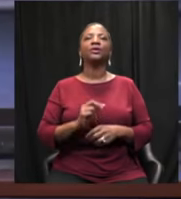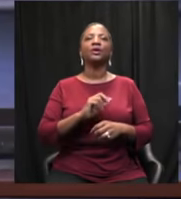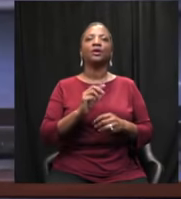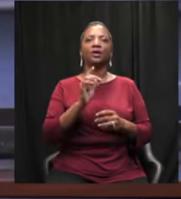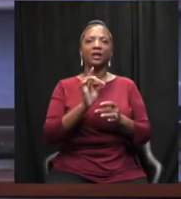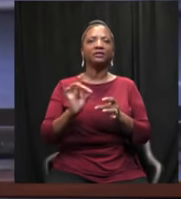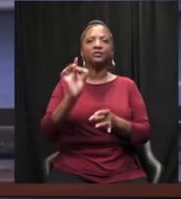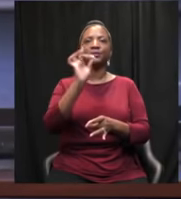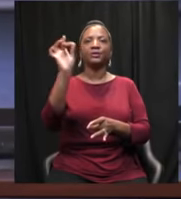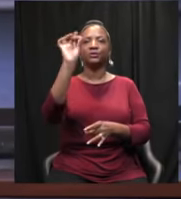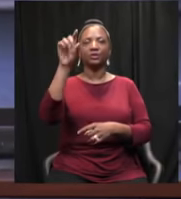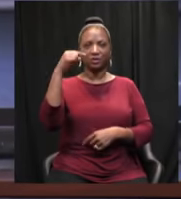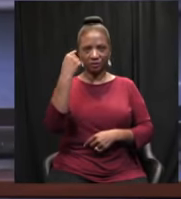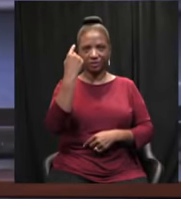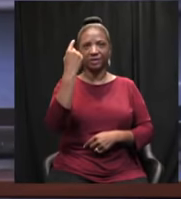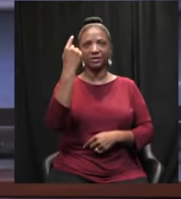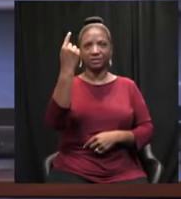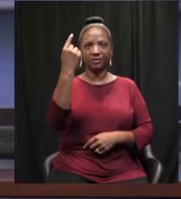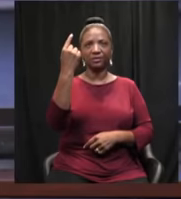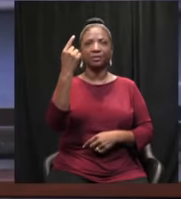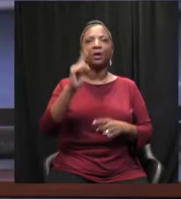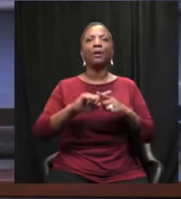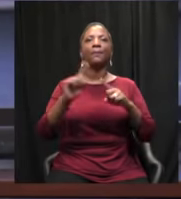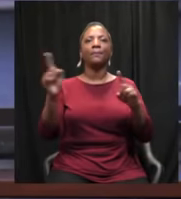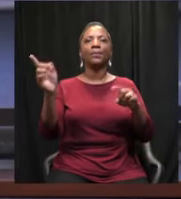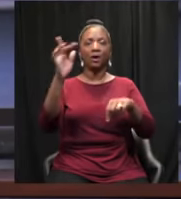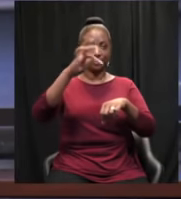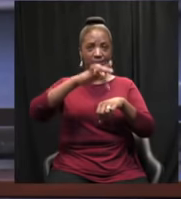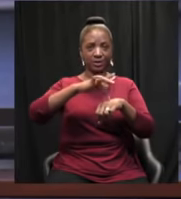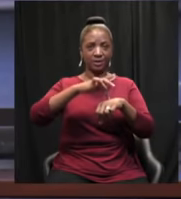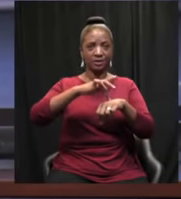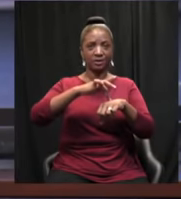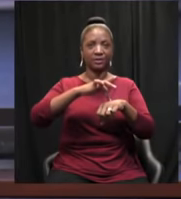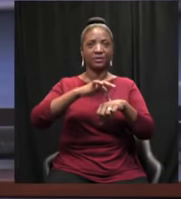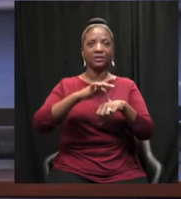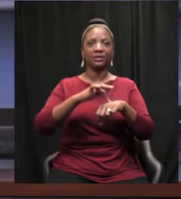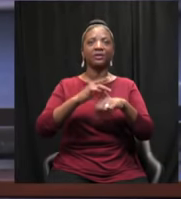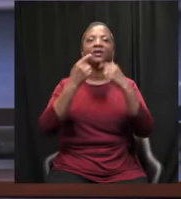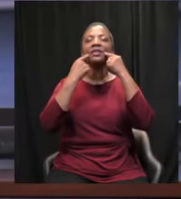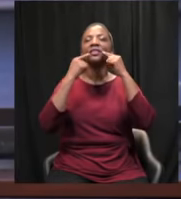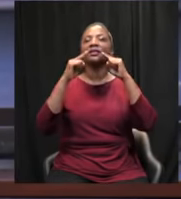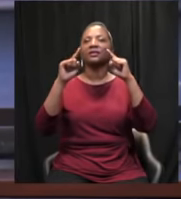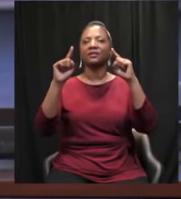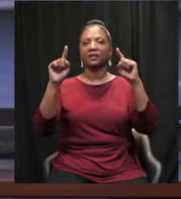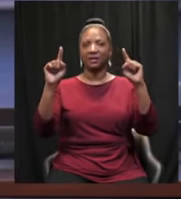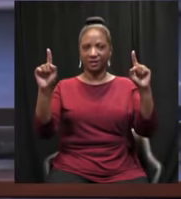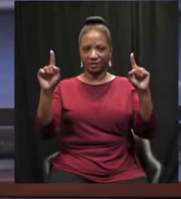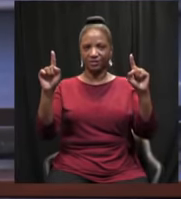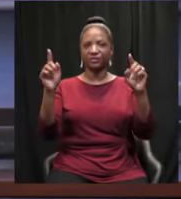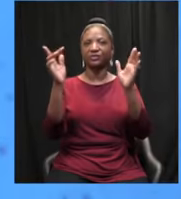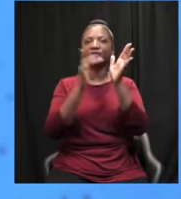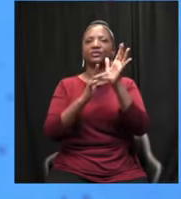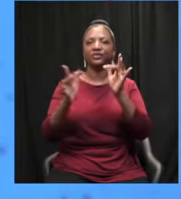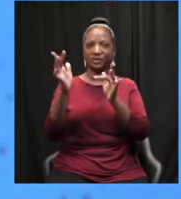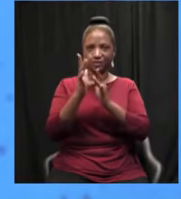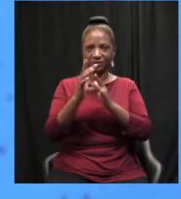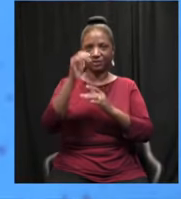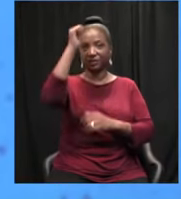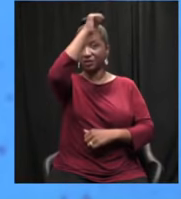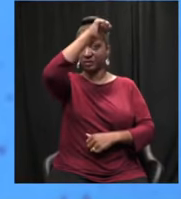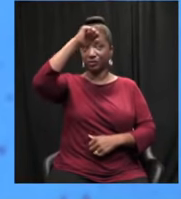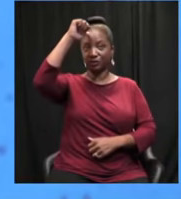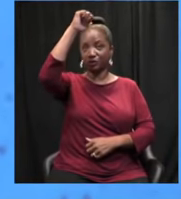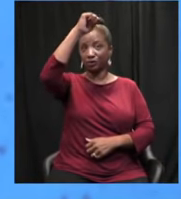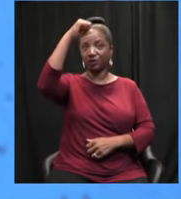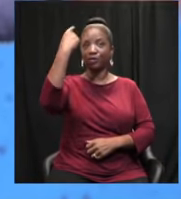up, Peter says, you are Christ. You are the Messiah. You are the one we've been waiting on. You are